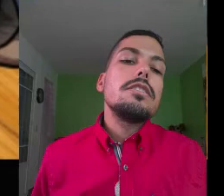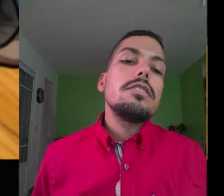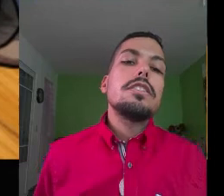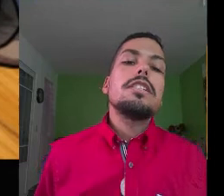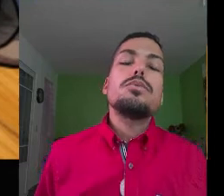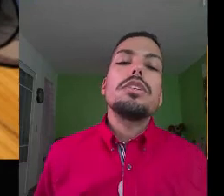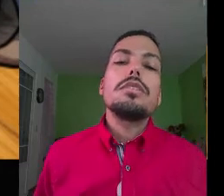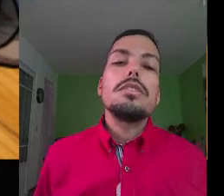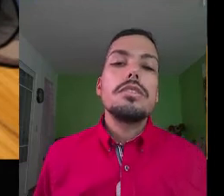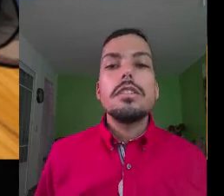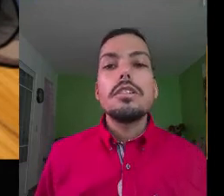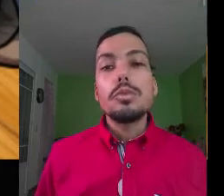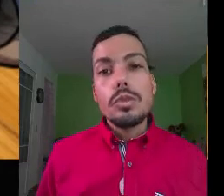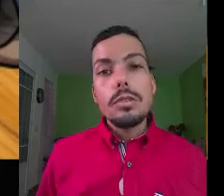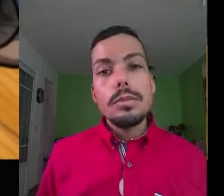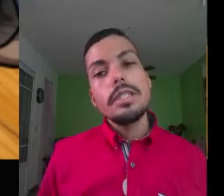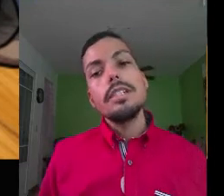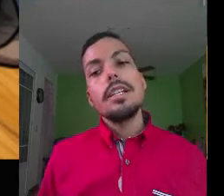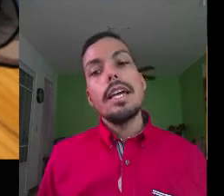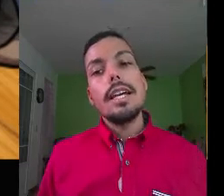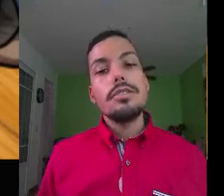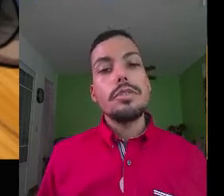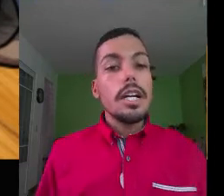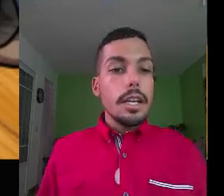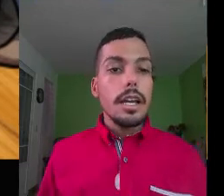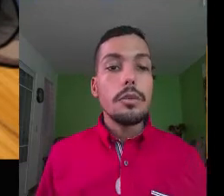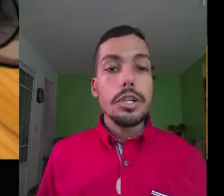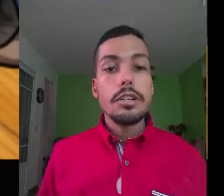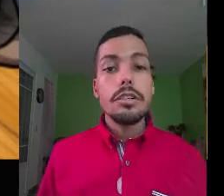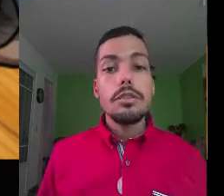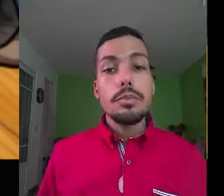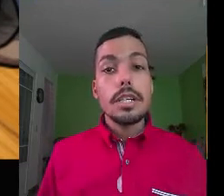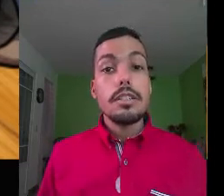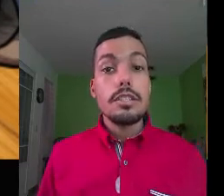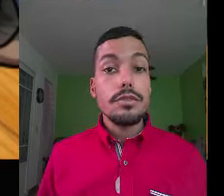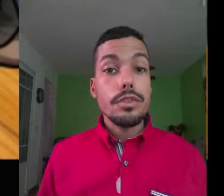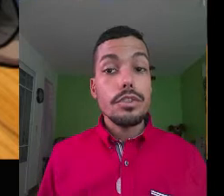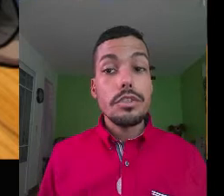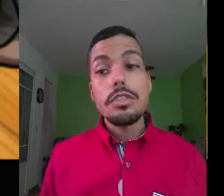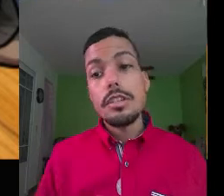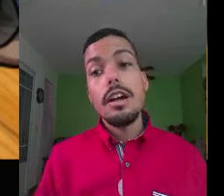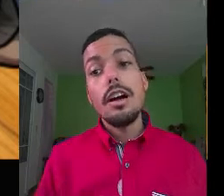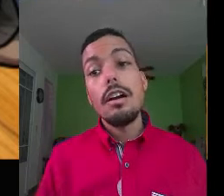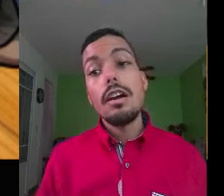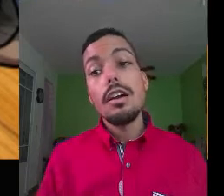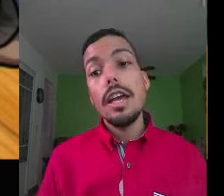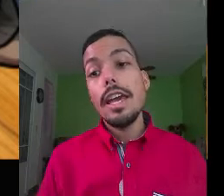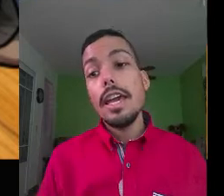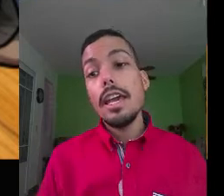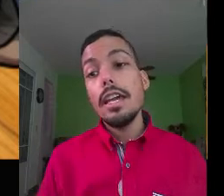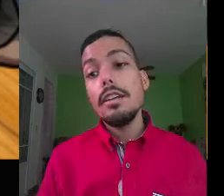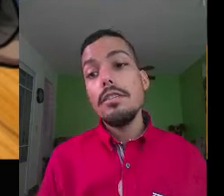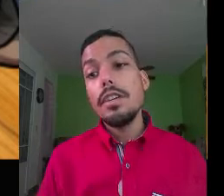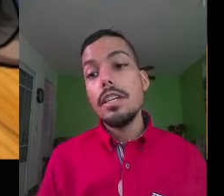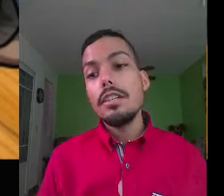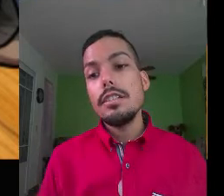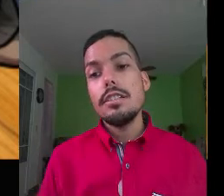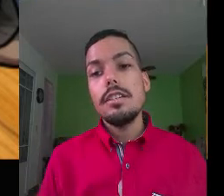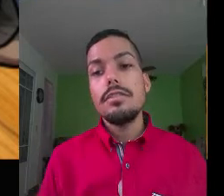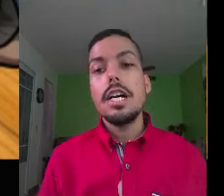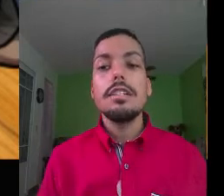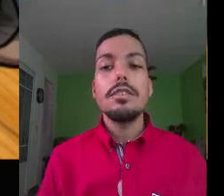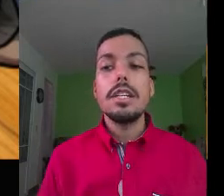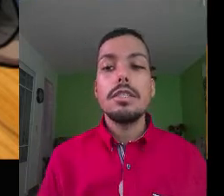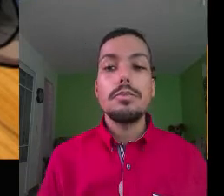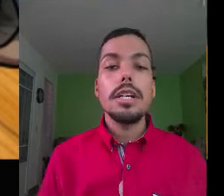Hello, my beautiful students. We're going to start our world building class, right? And we are going to practice verbs R, A, V,